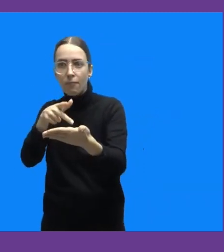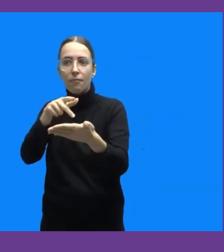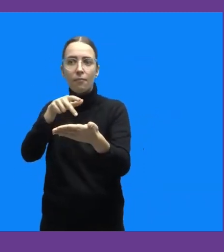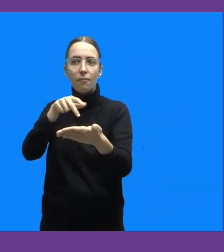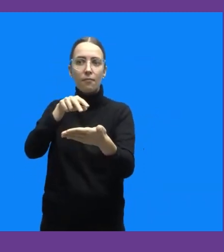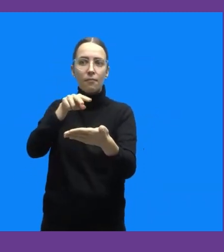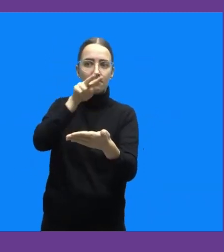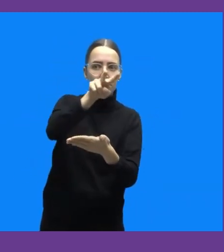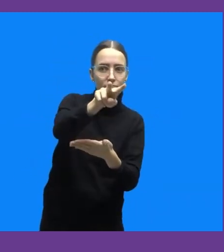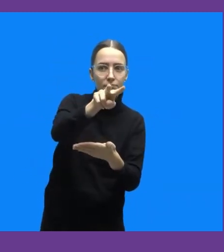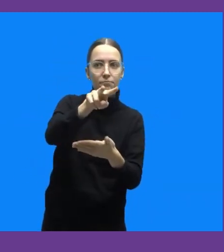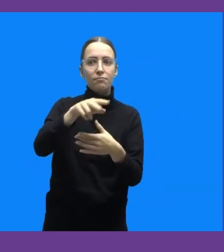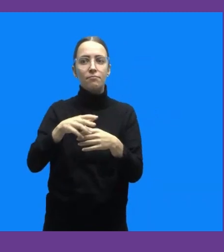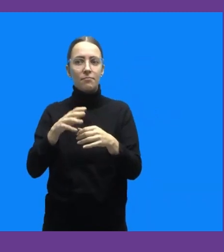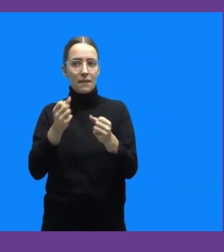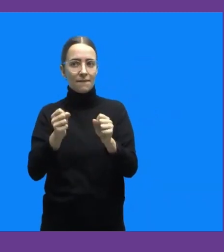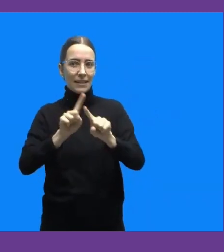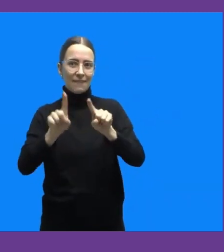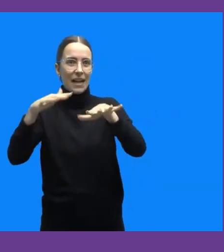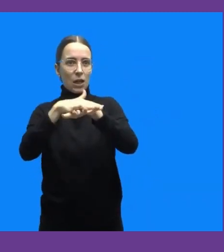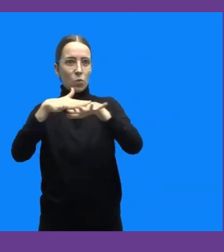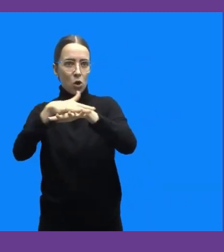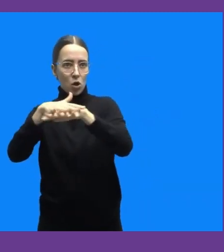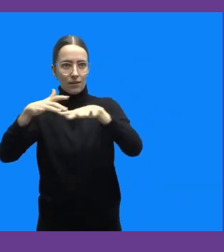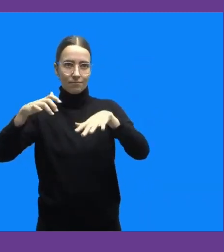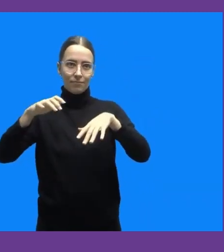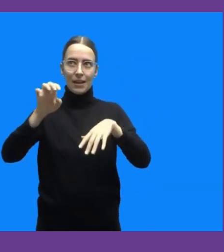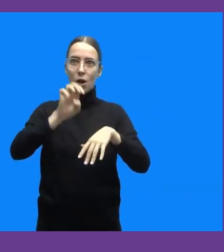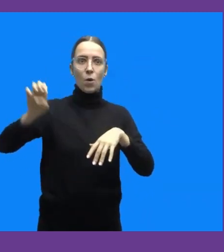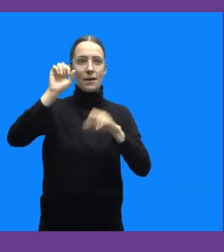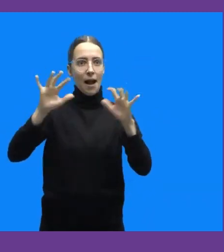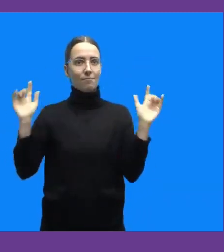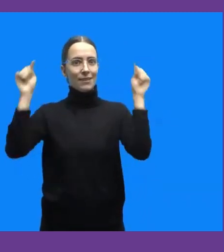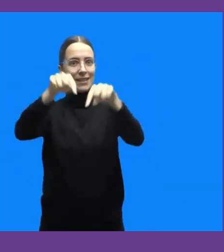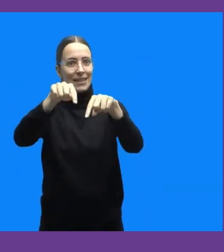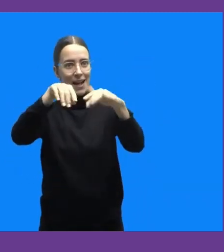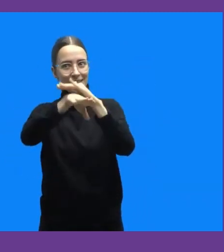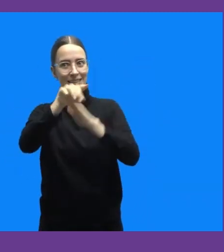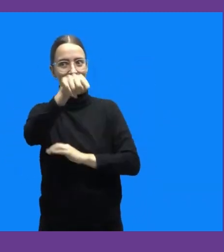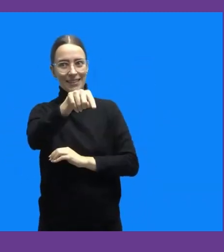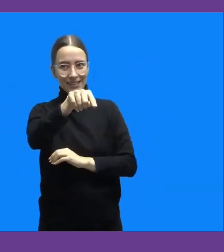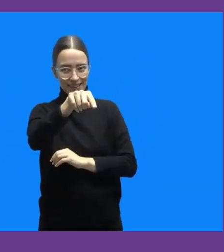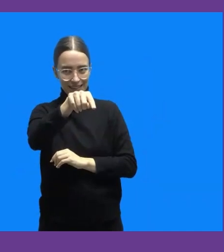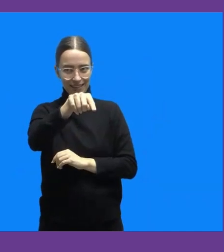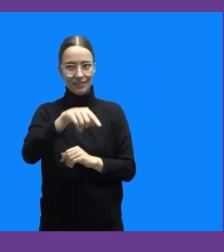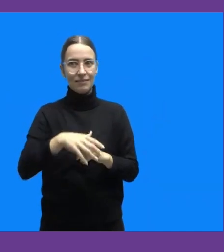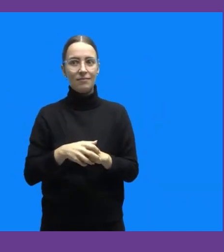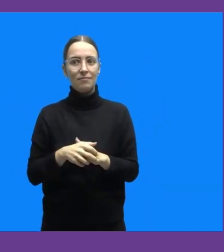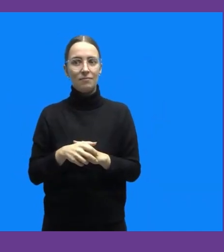universities across Europe. And the 2025 conference is in Galway in